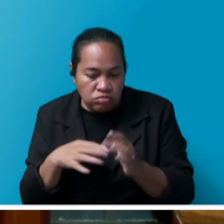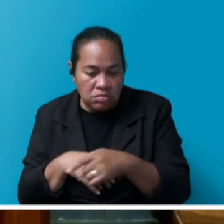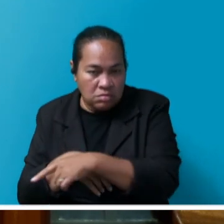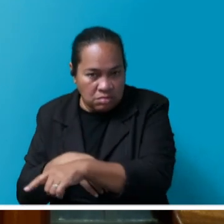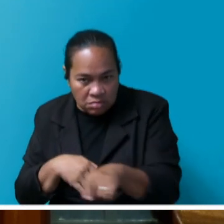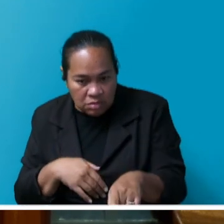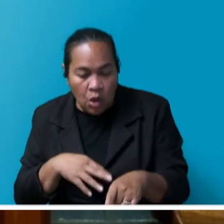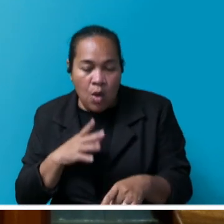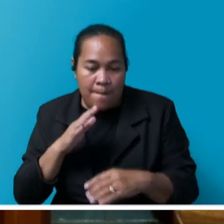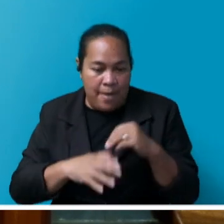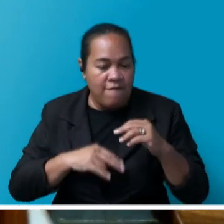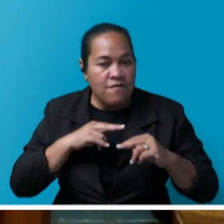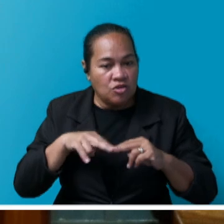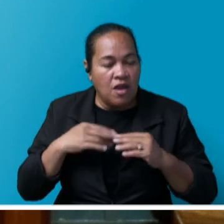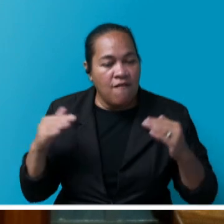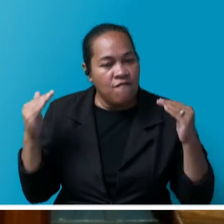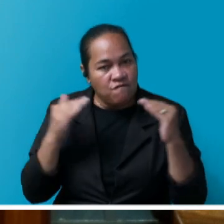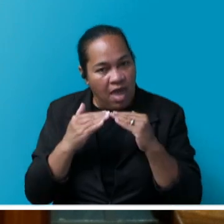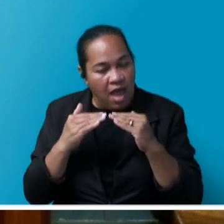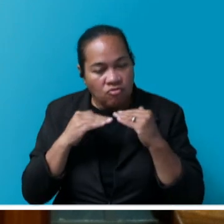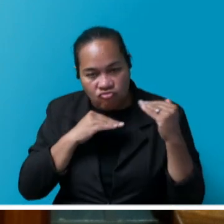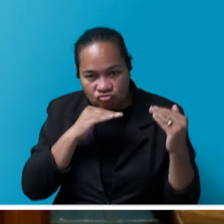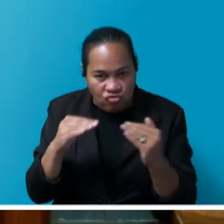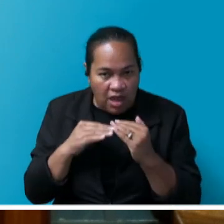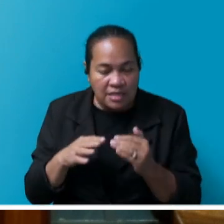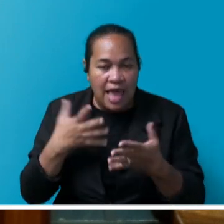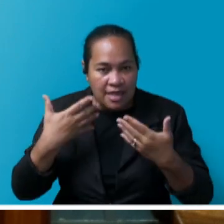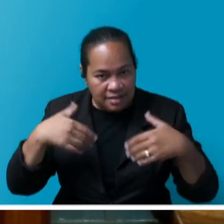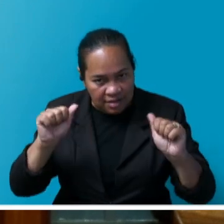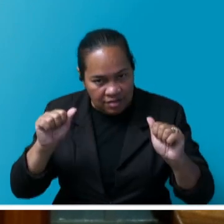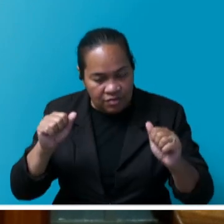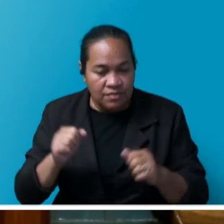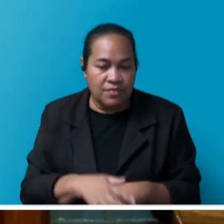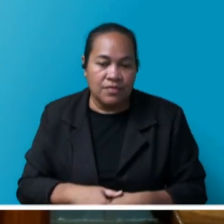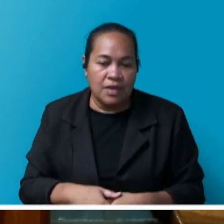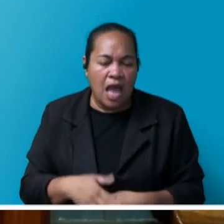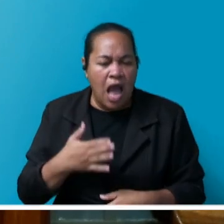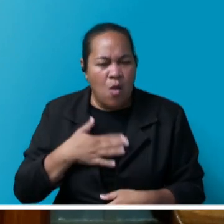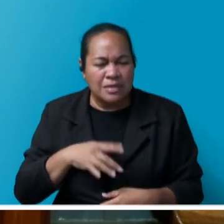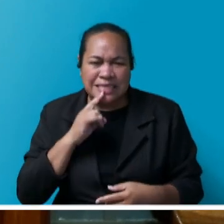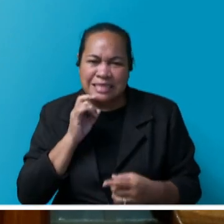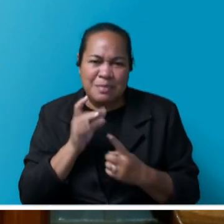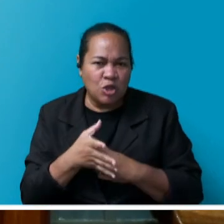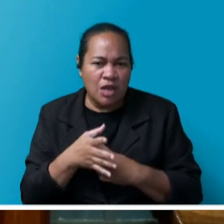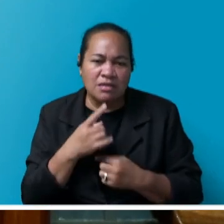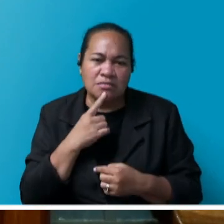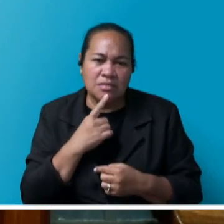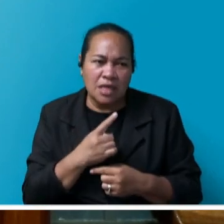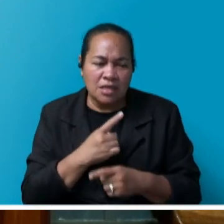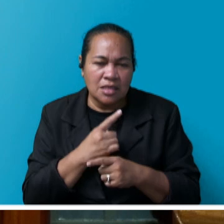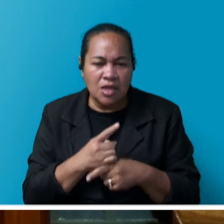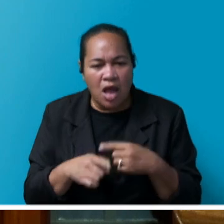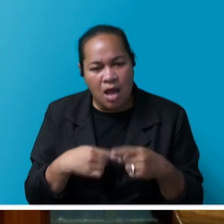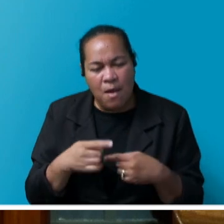that is fair, just, and prosperous. On the night, I would like to make a special mention of a